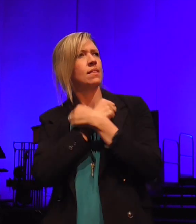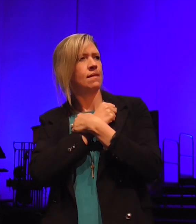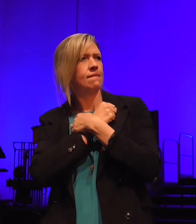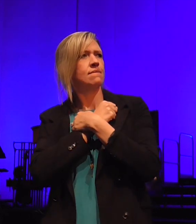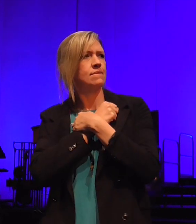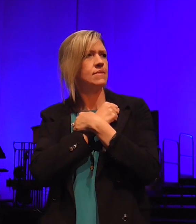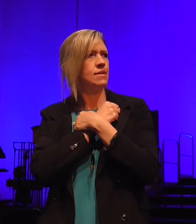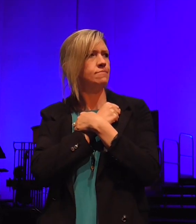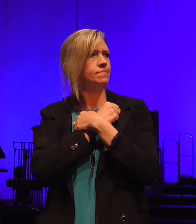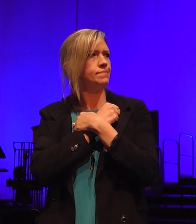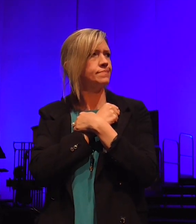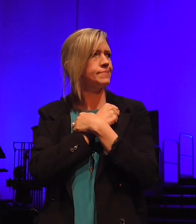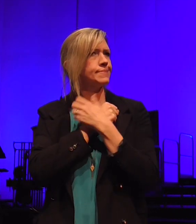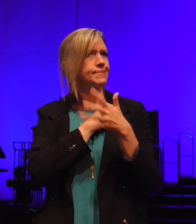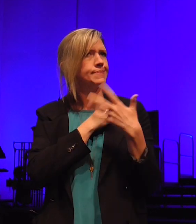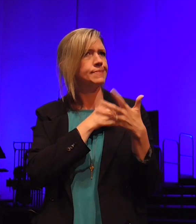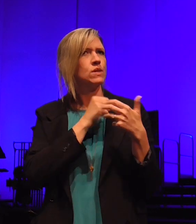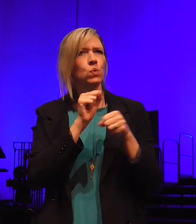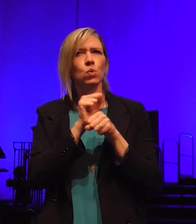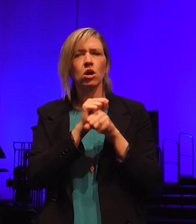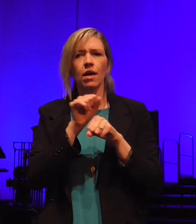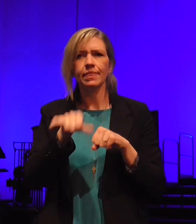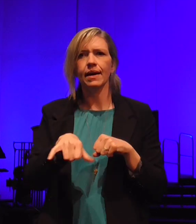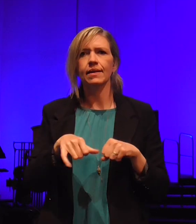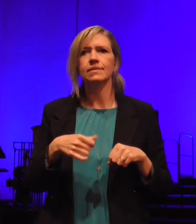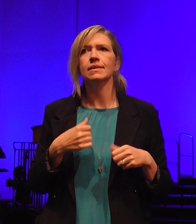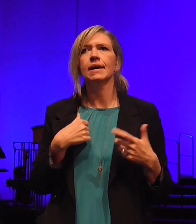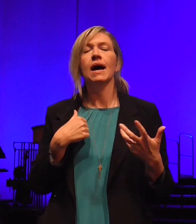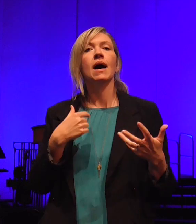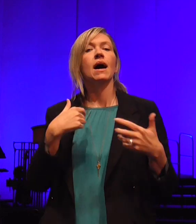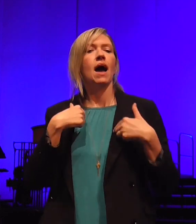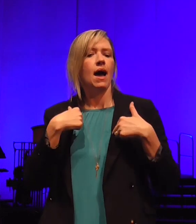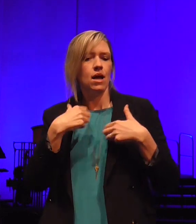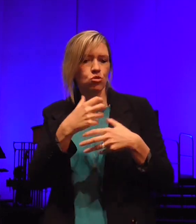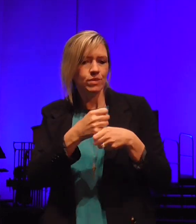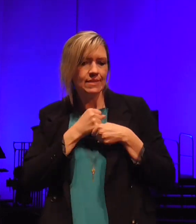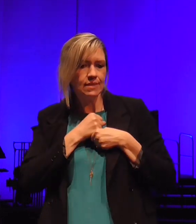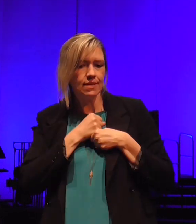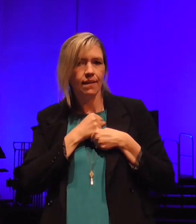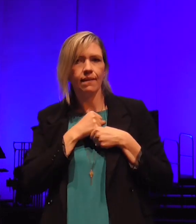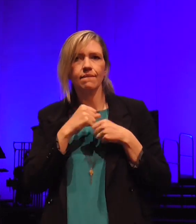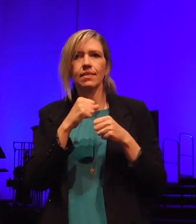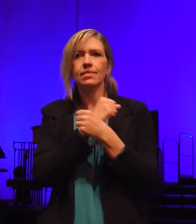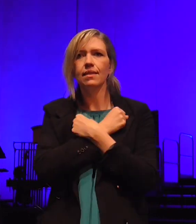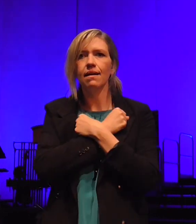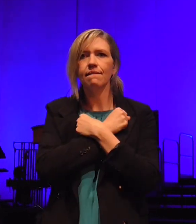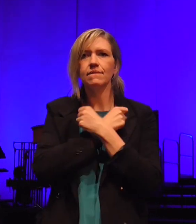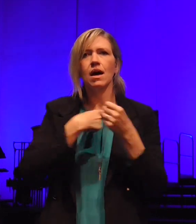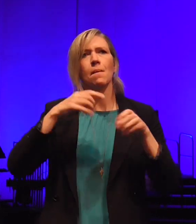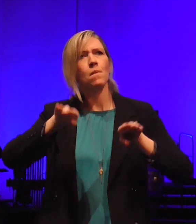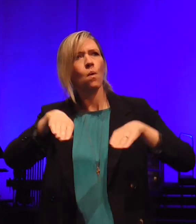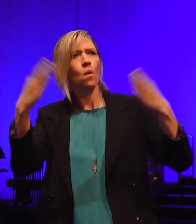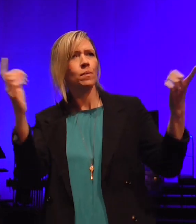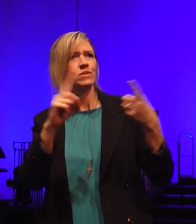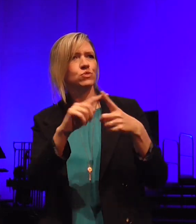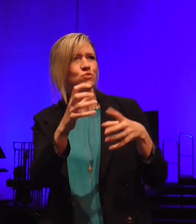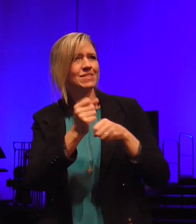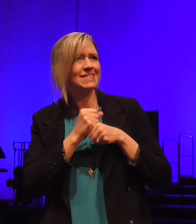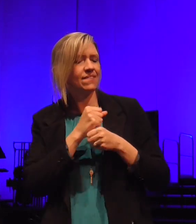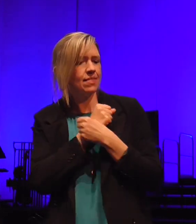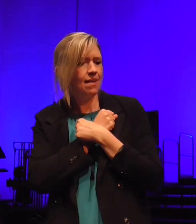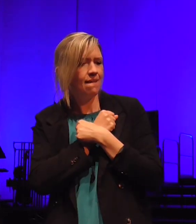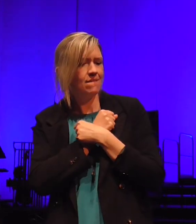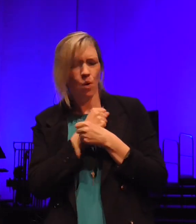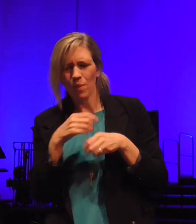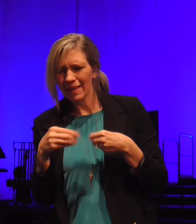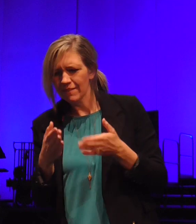love. Let me work on that. I am receiving love. I'm open to receiving love. Oh, but there's